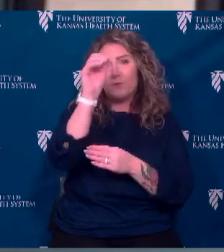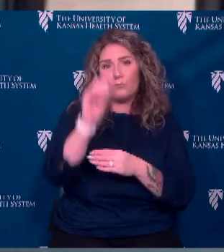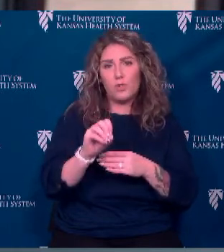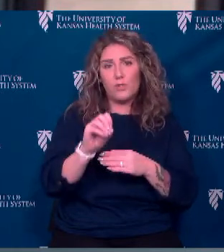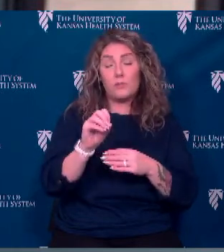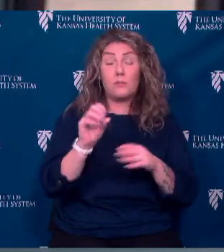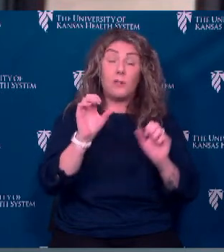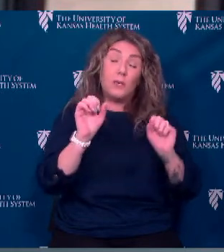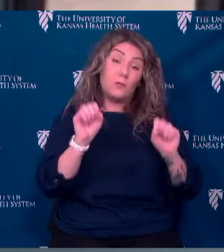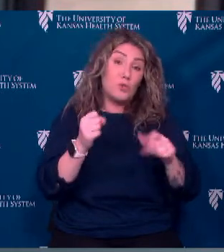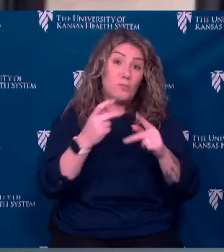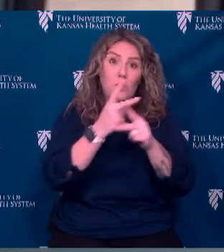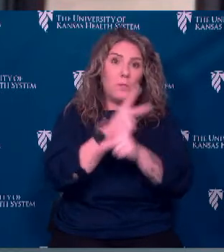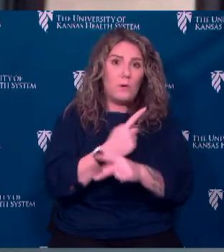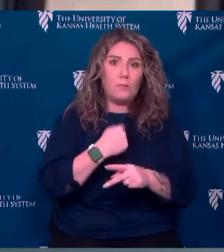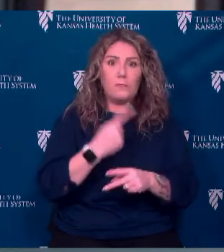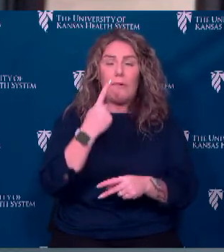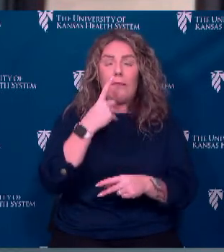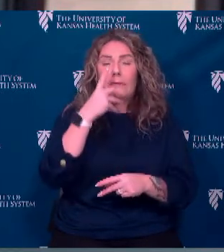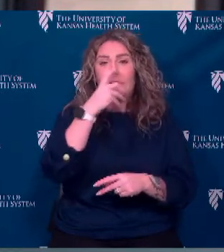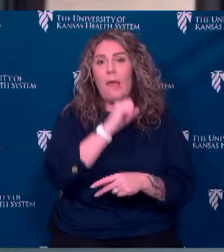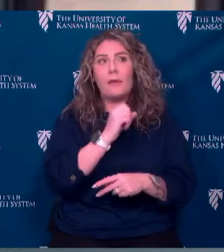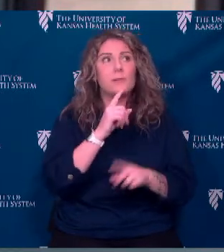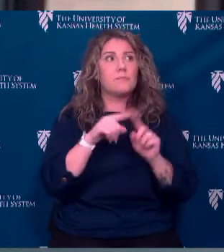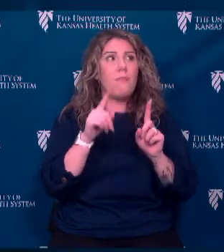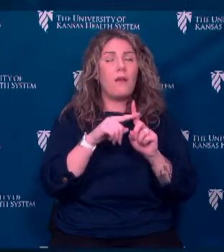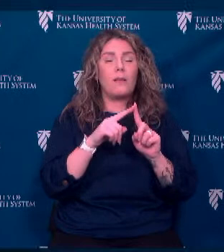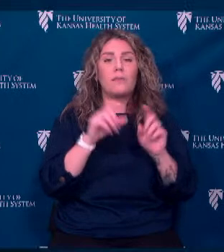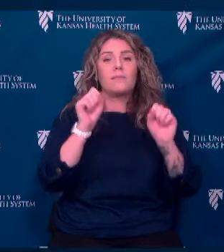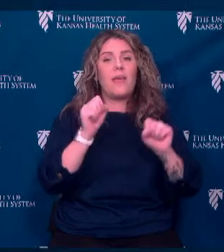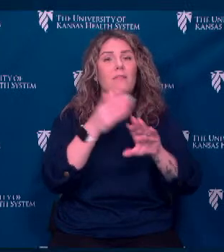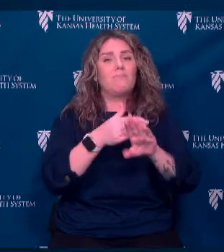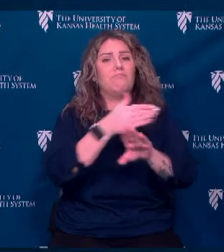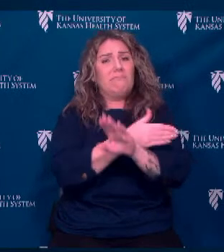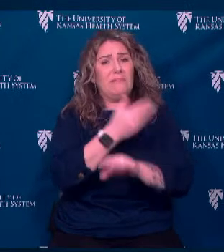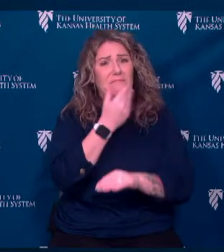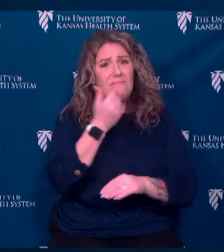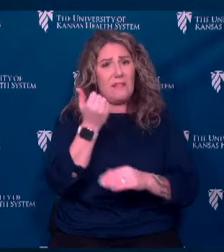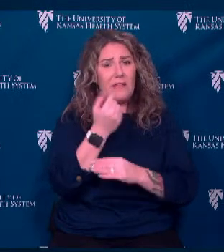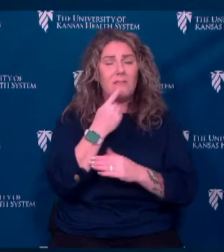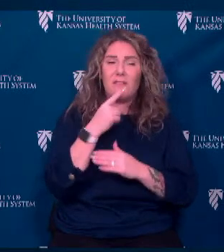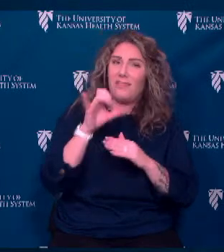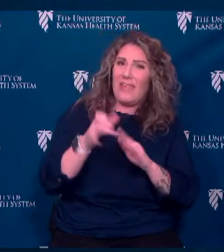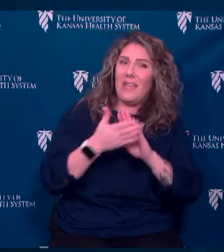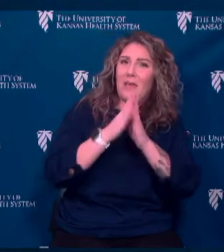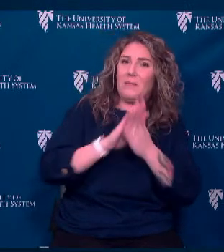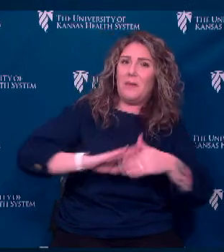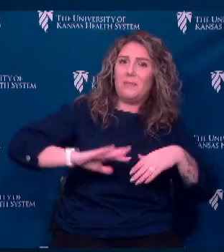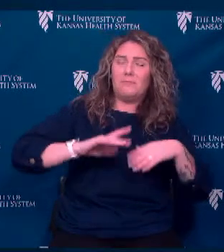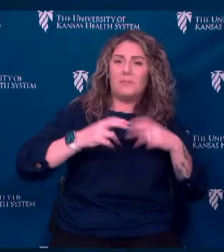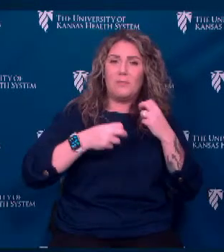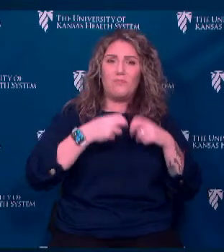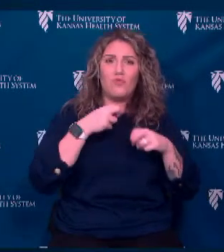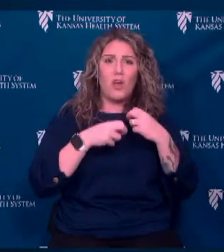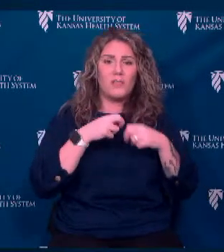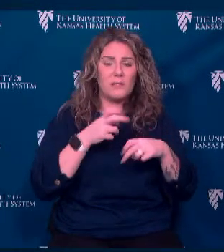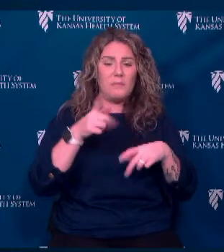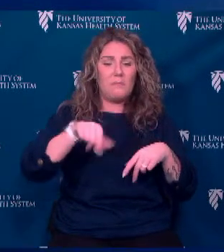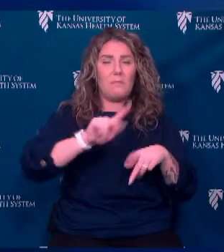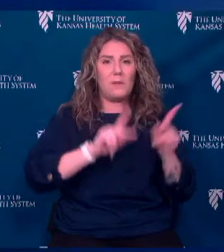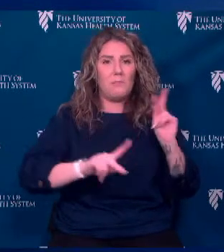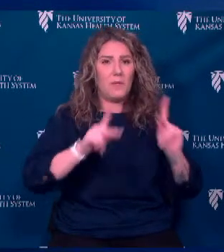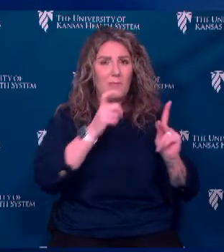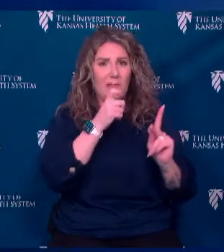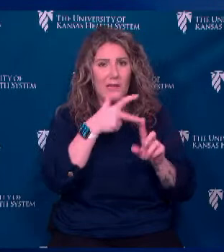could be worse, I guess, but certainly could be a lot better. Yeah, and I think that hence becomes the problem, is there becomes this reservoir of folks who aren't